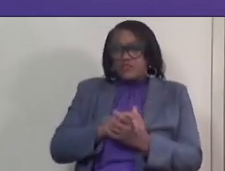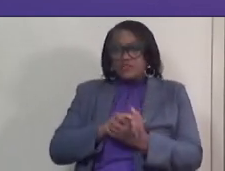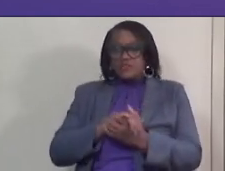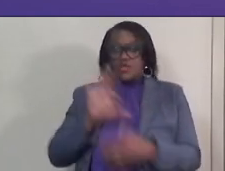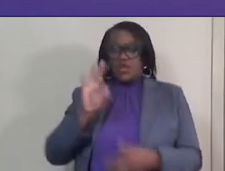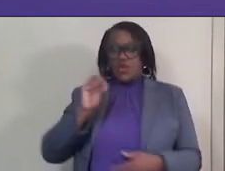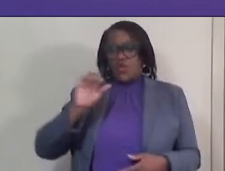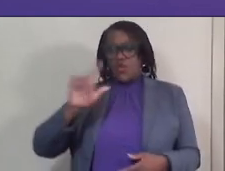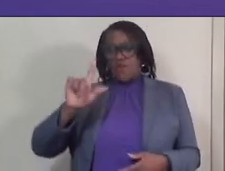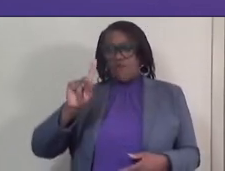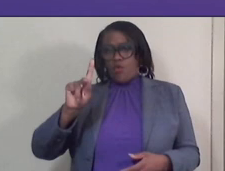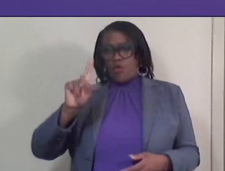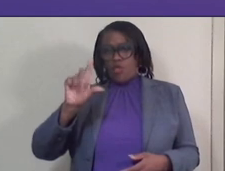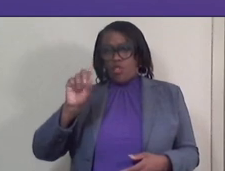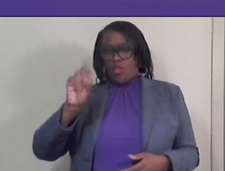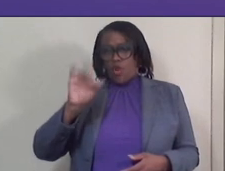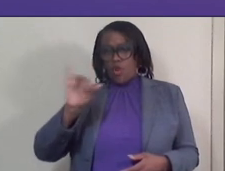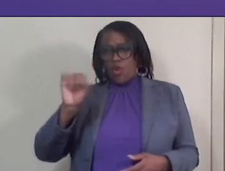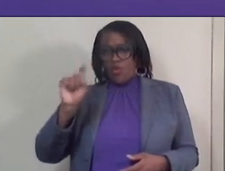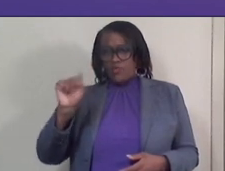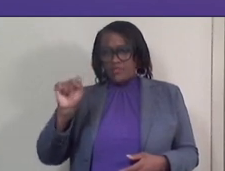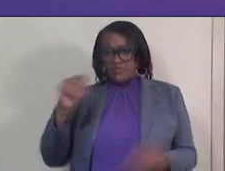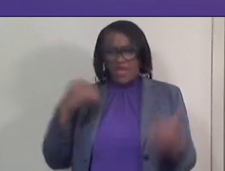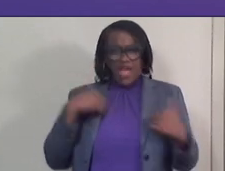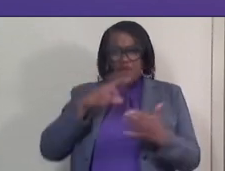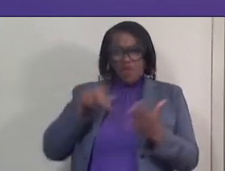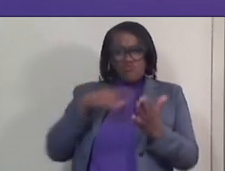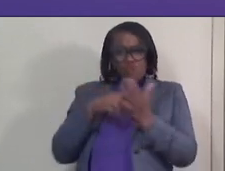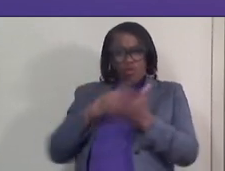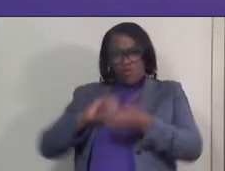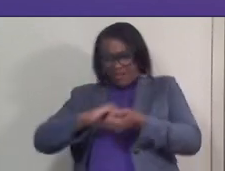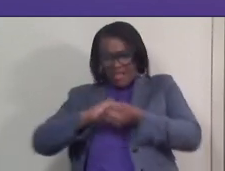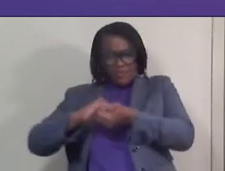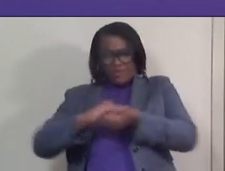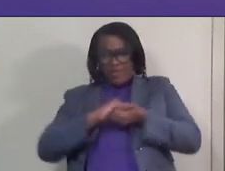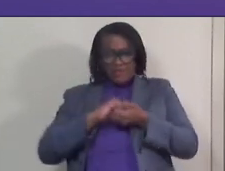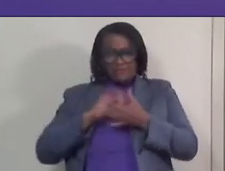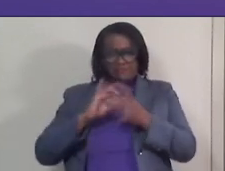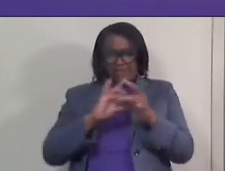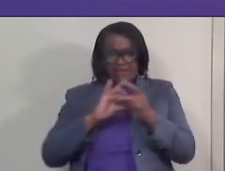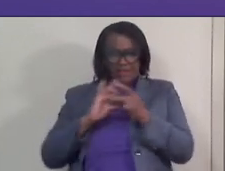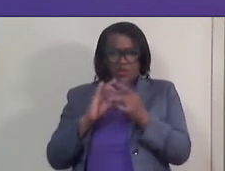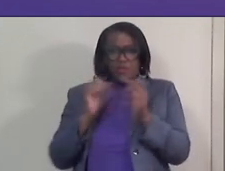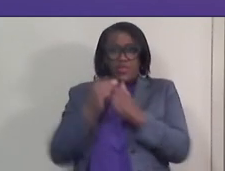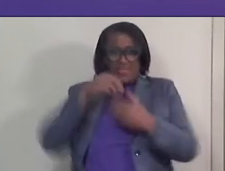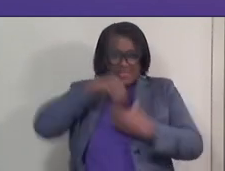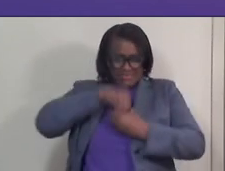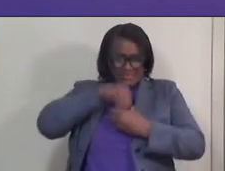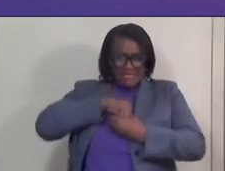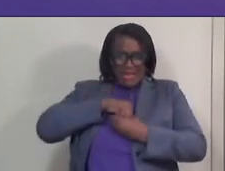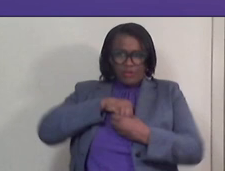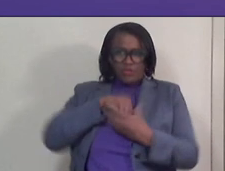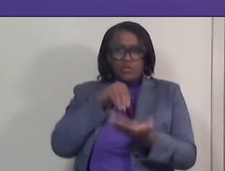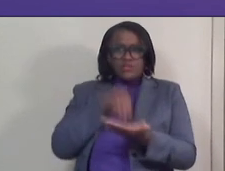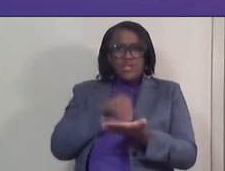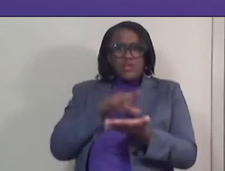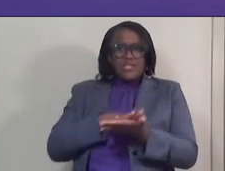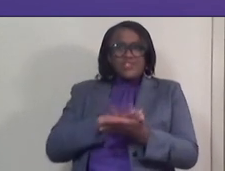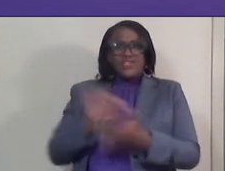myself, if there's a role for collaboration with insider documentarians like